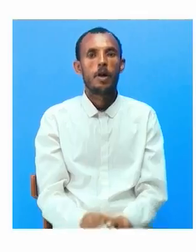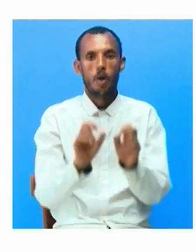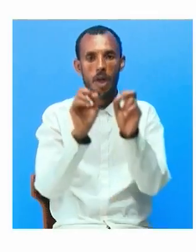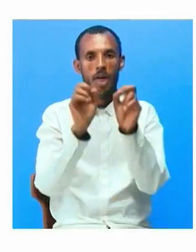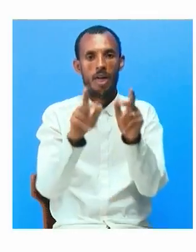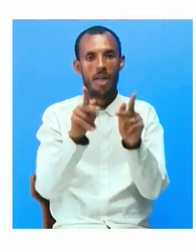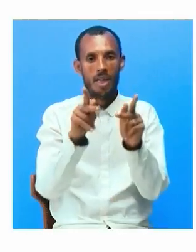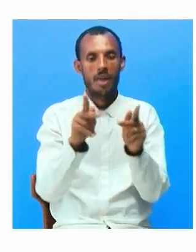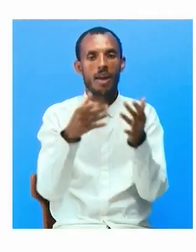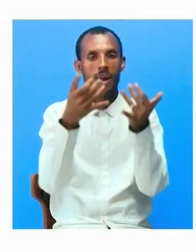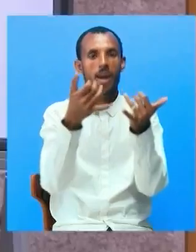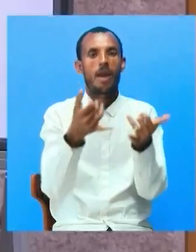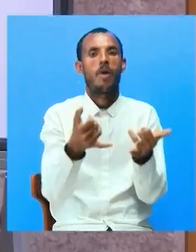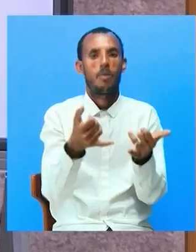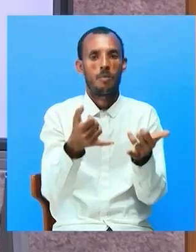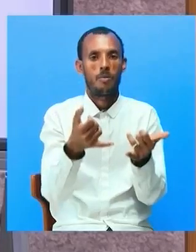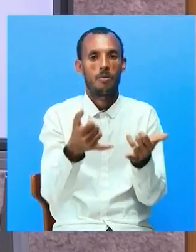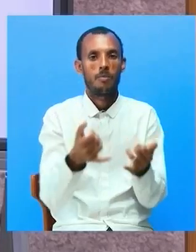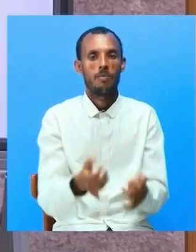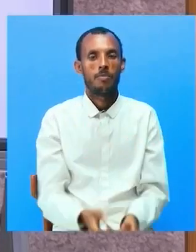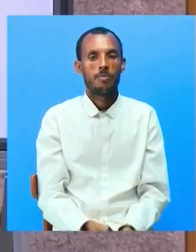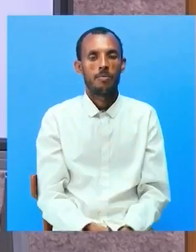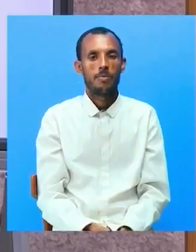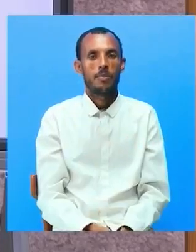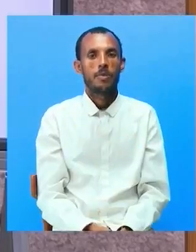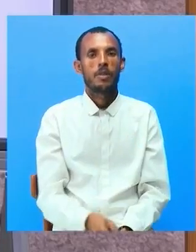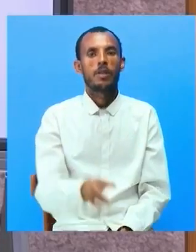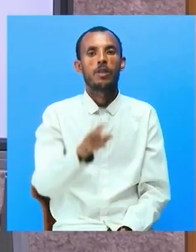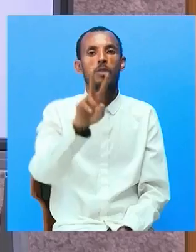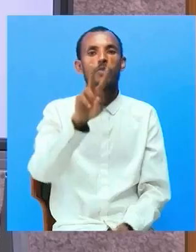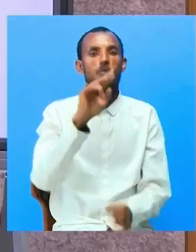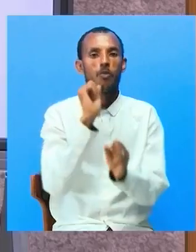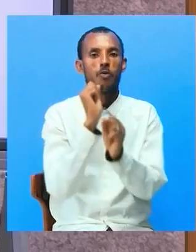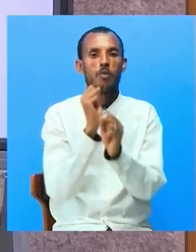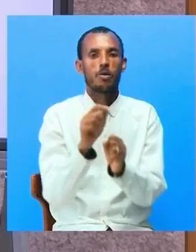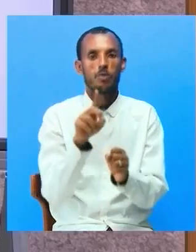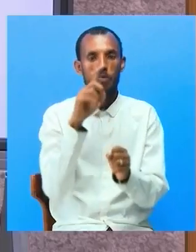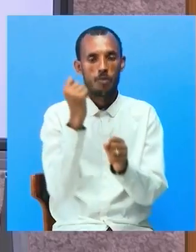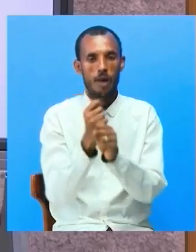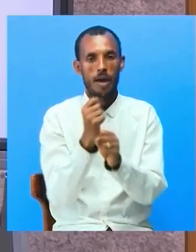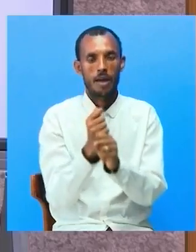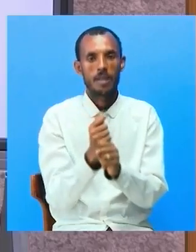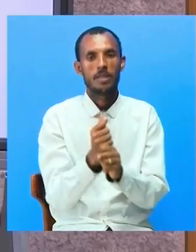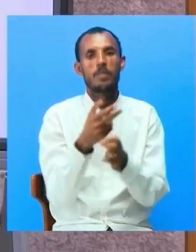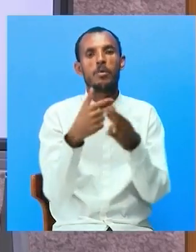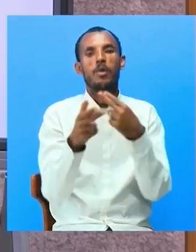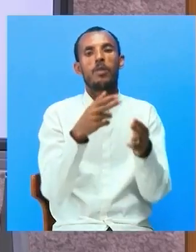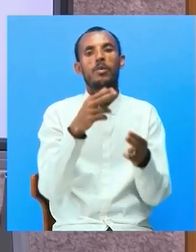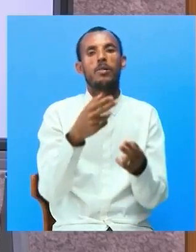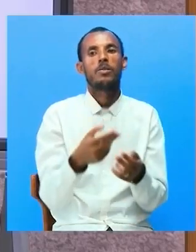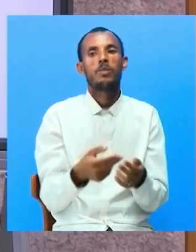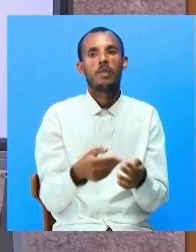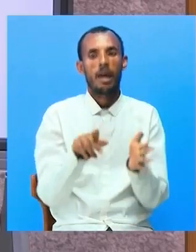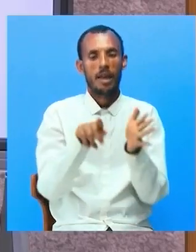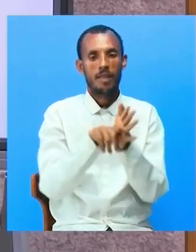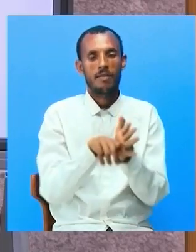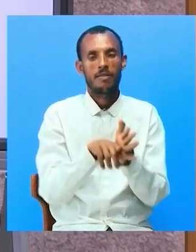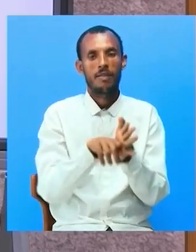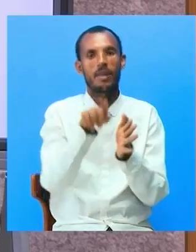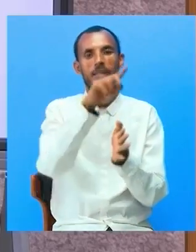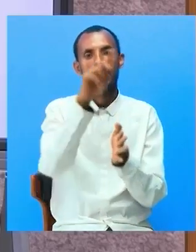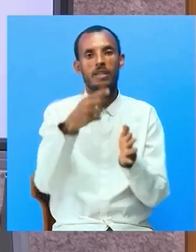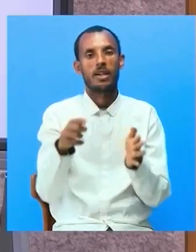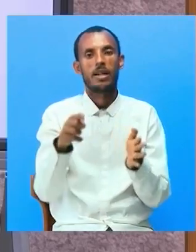Okay. Now, to find the product of two negative integers, let's